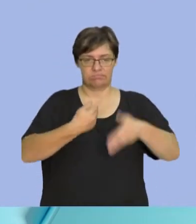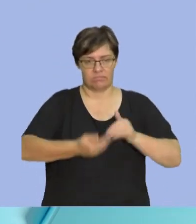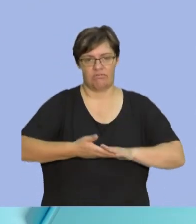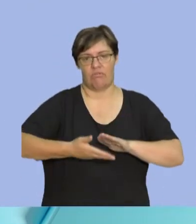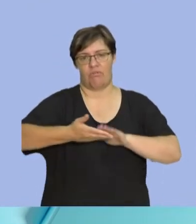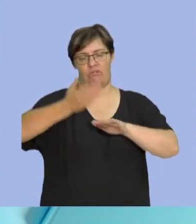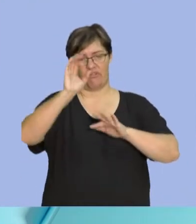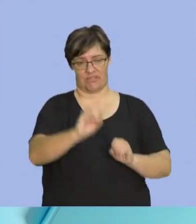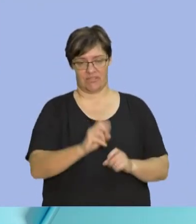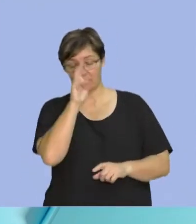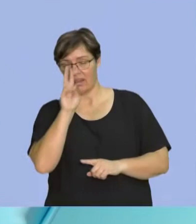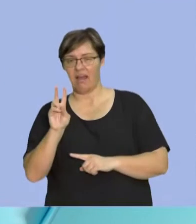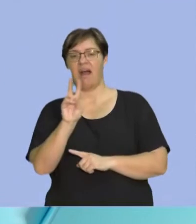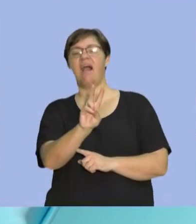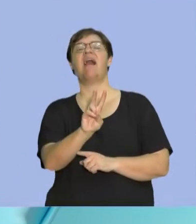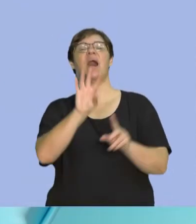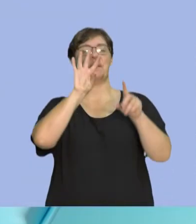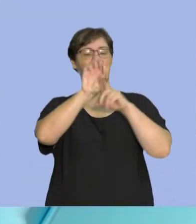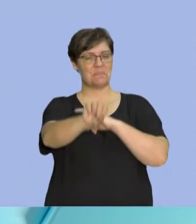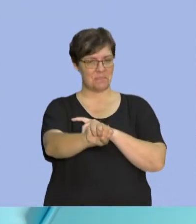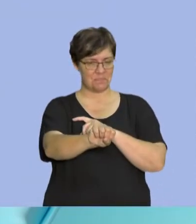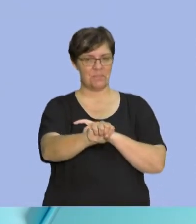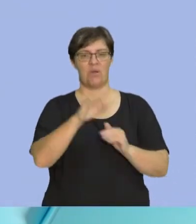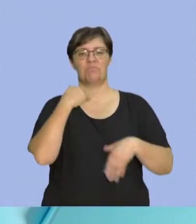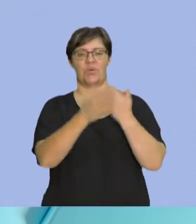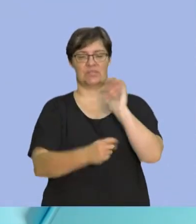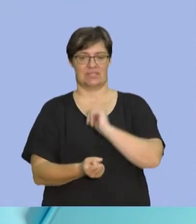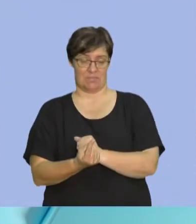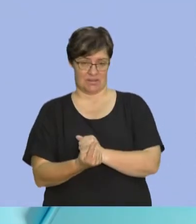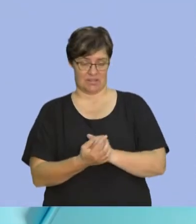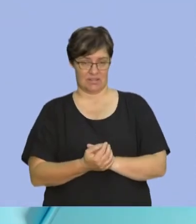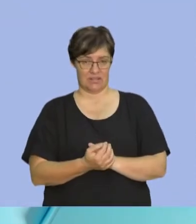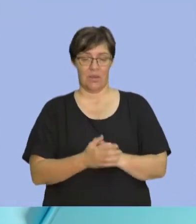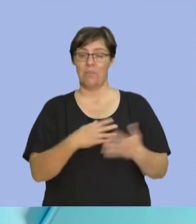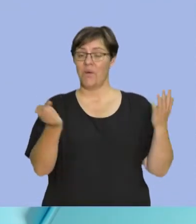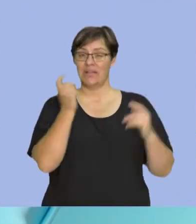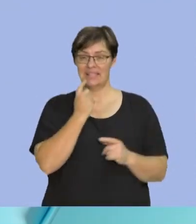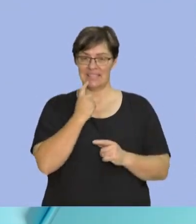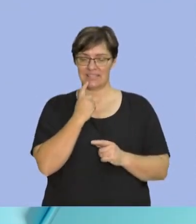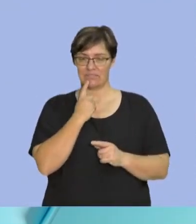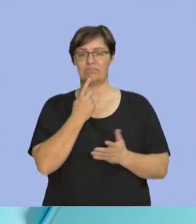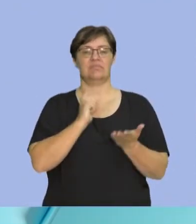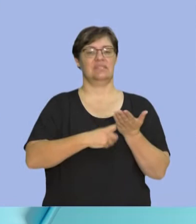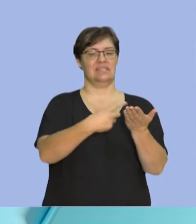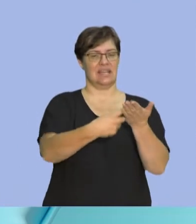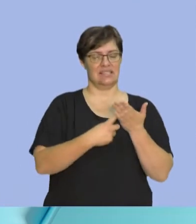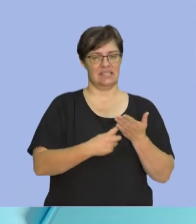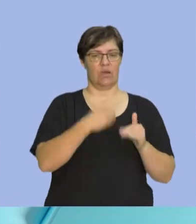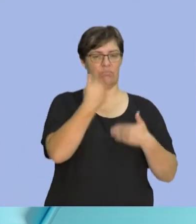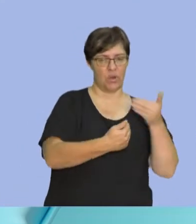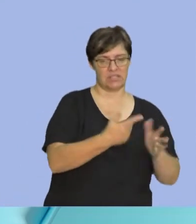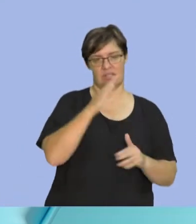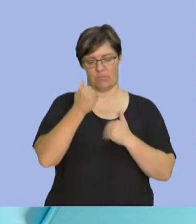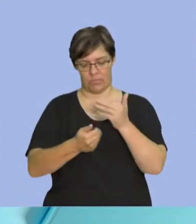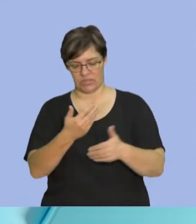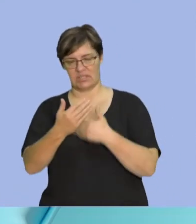and I think this will help us to be able to see how the process occurs. To make it easier, we often discuss each process